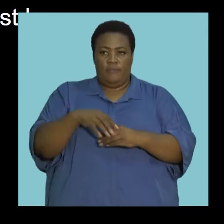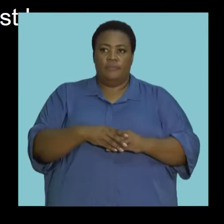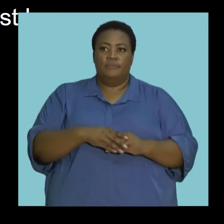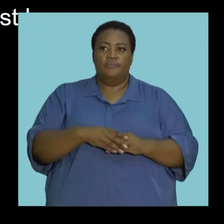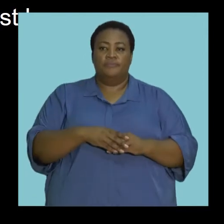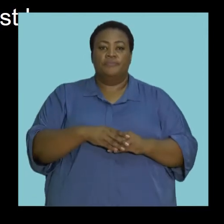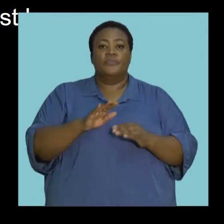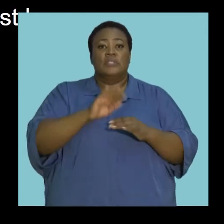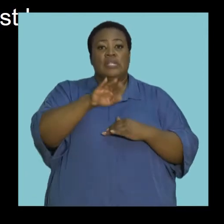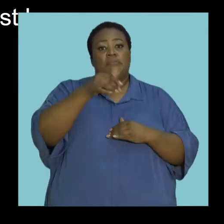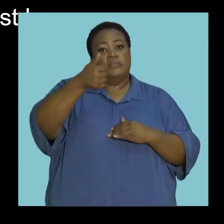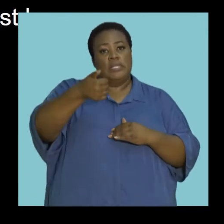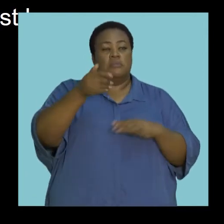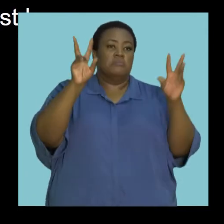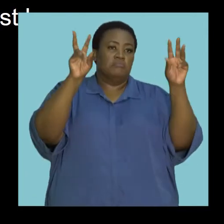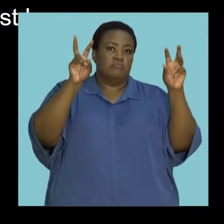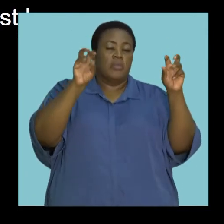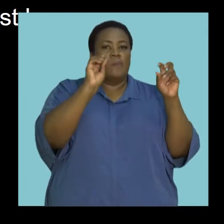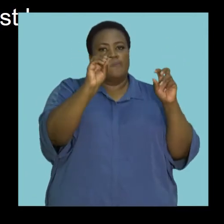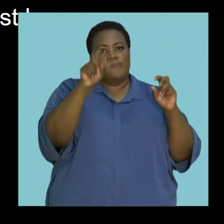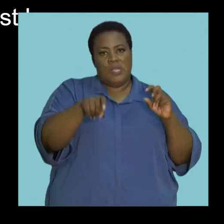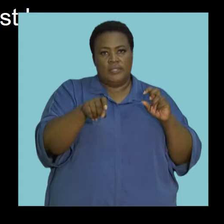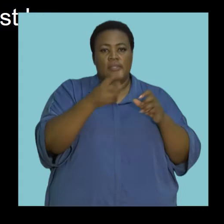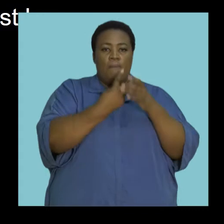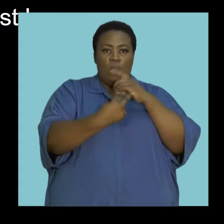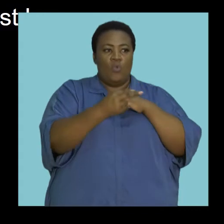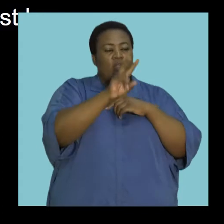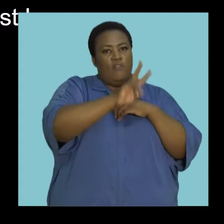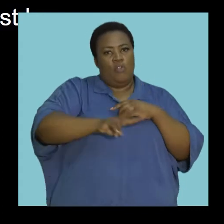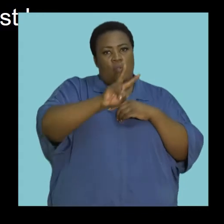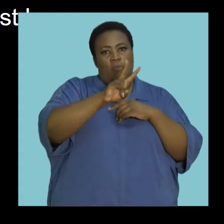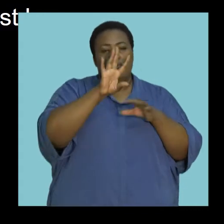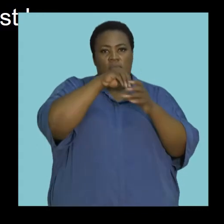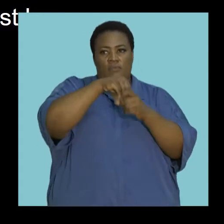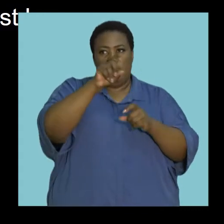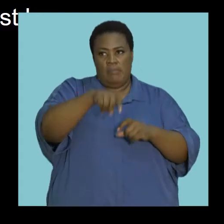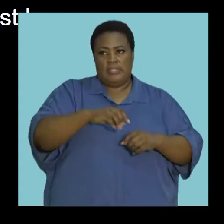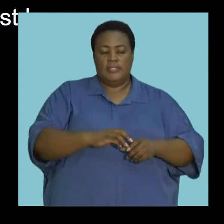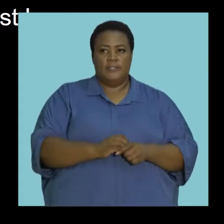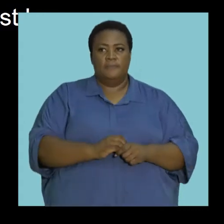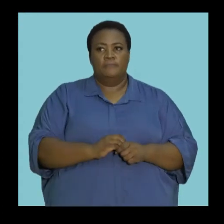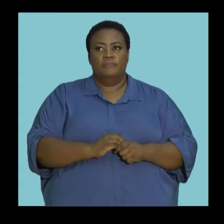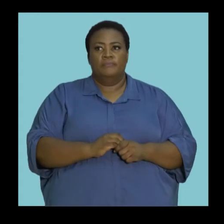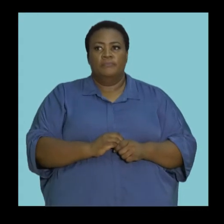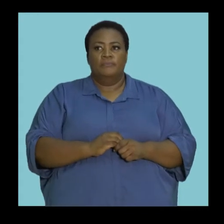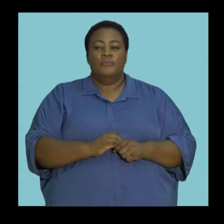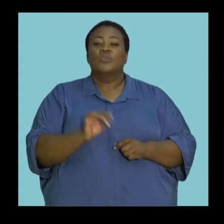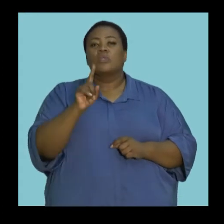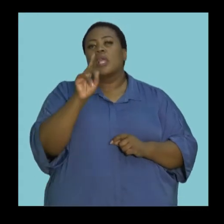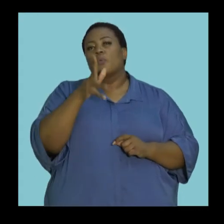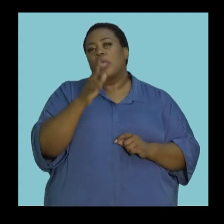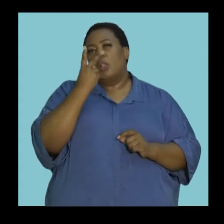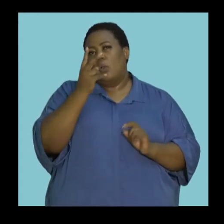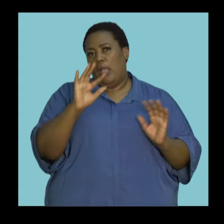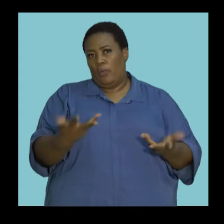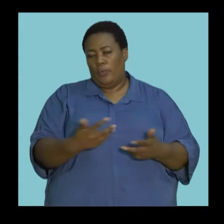The sixth step would be give the graph a heading, and as I said that, and it should include both the variables. Okay, we're going to move on to